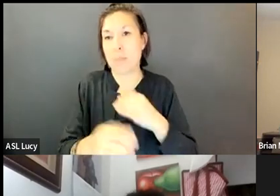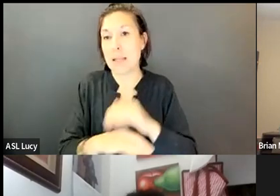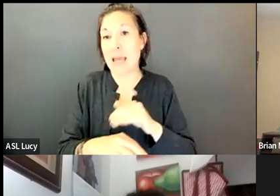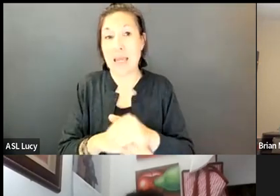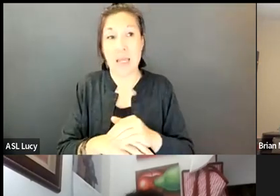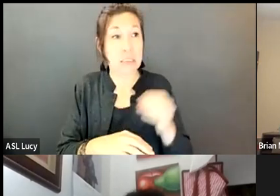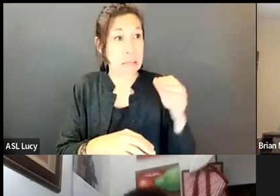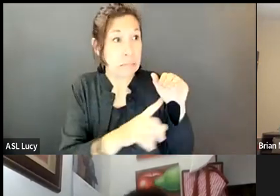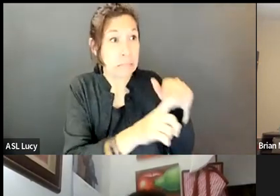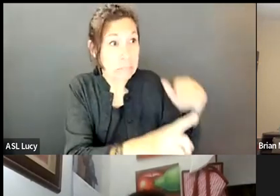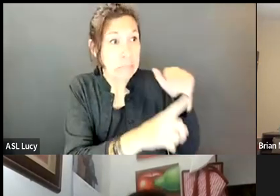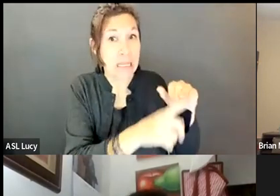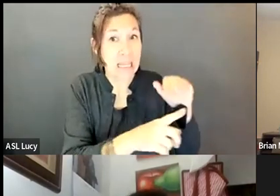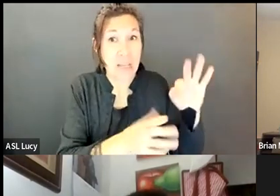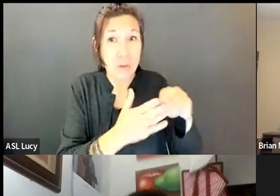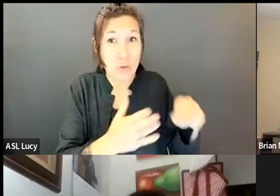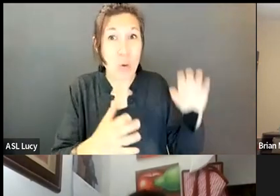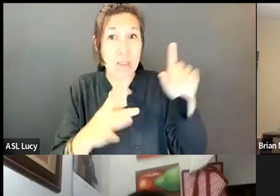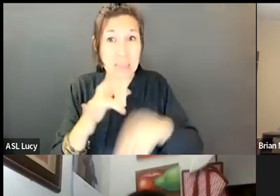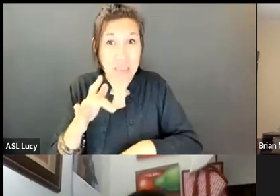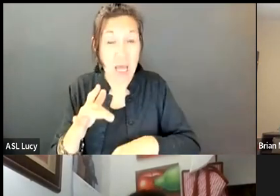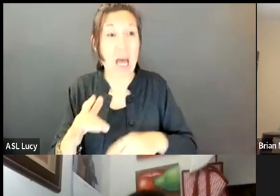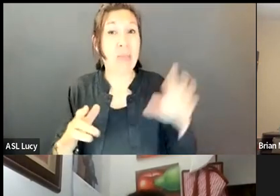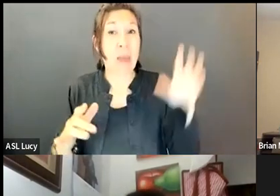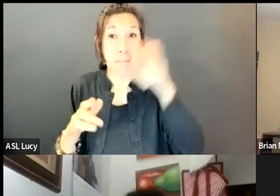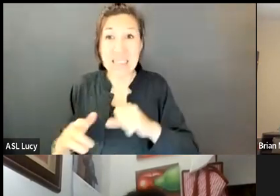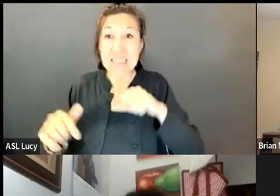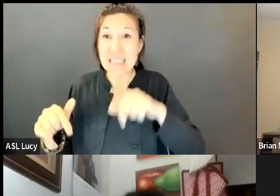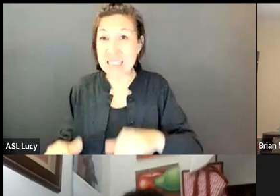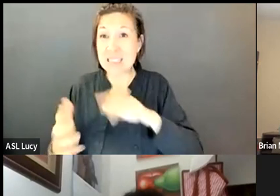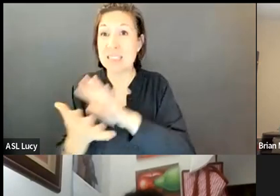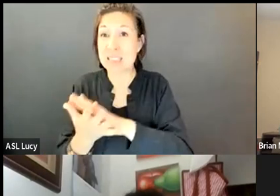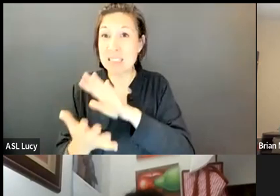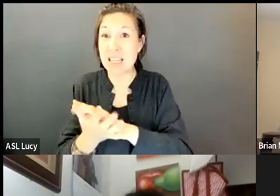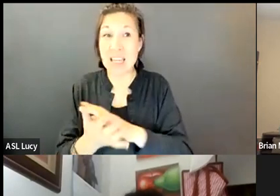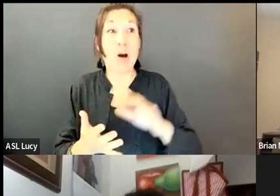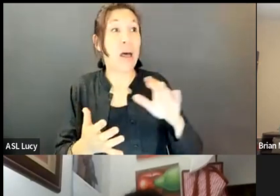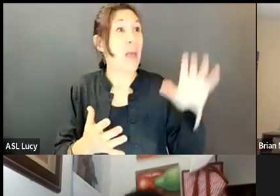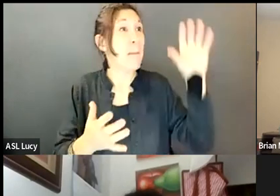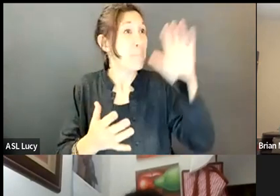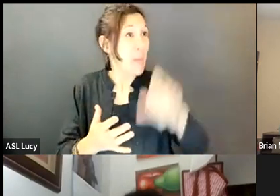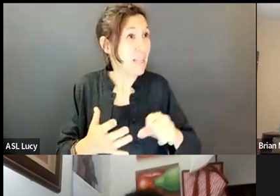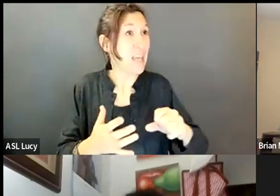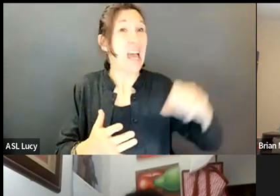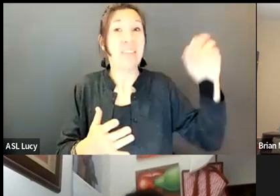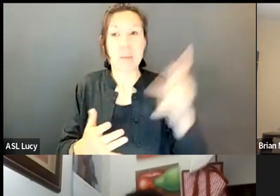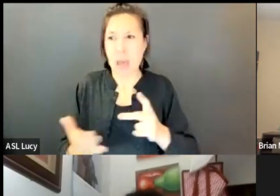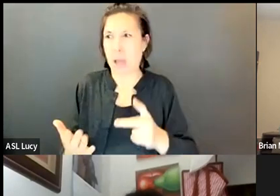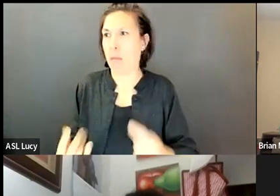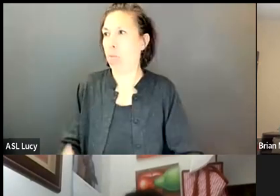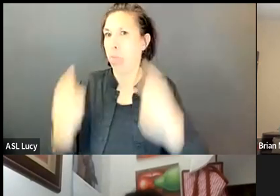missing this and in fact not only are they missing this but then when they come back it's very hard for them to understand